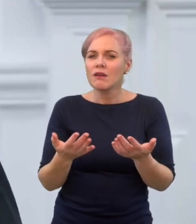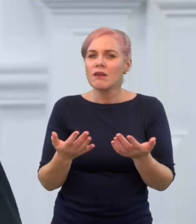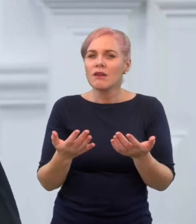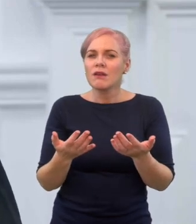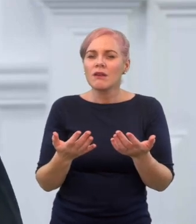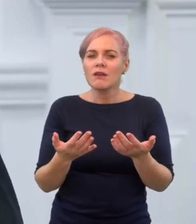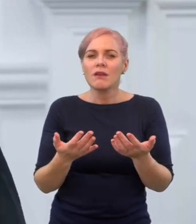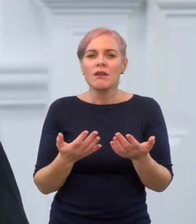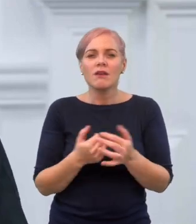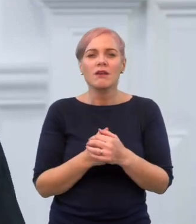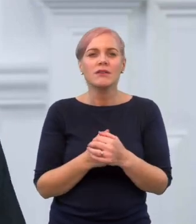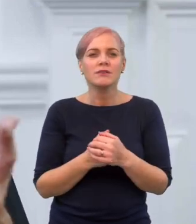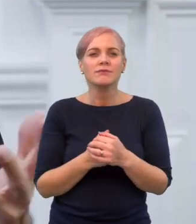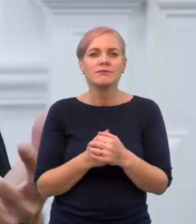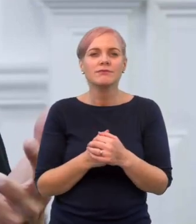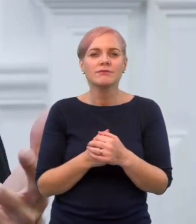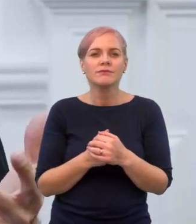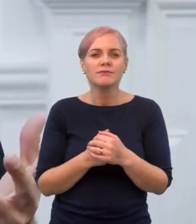know,